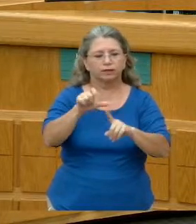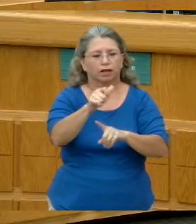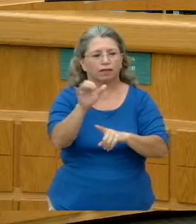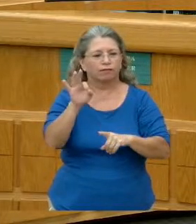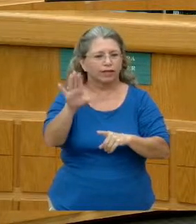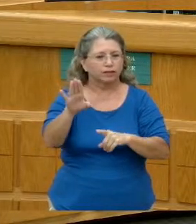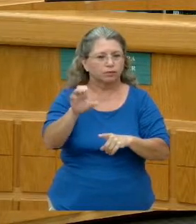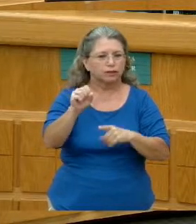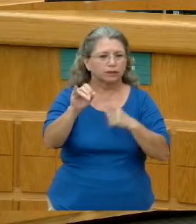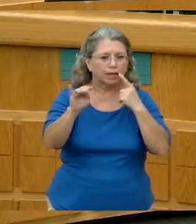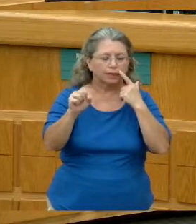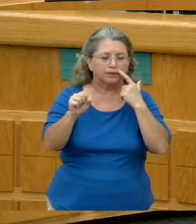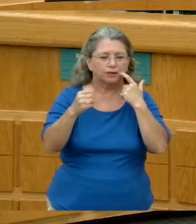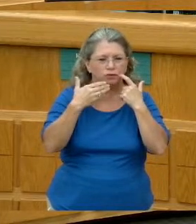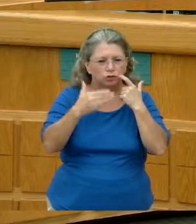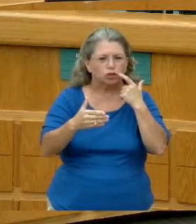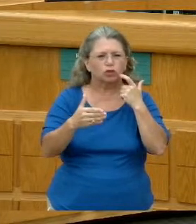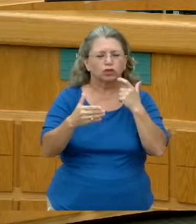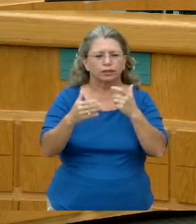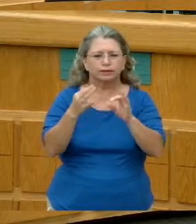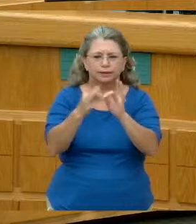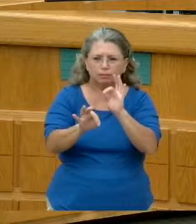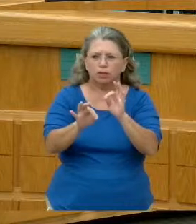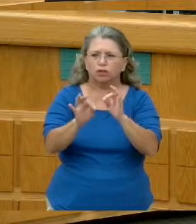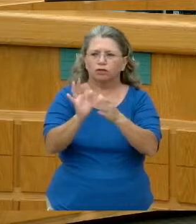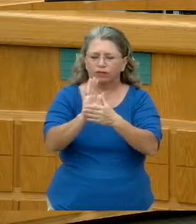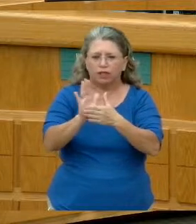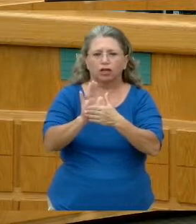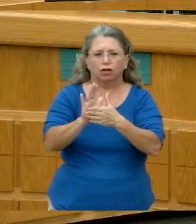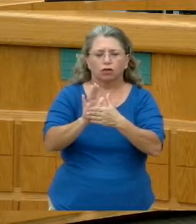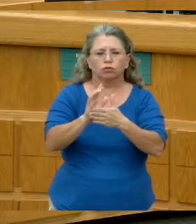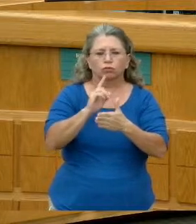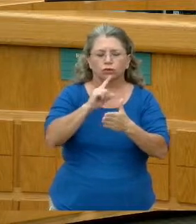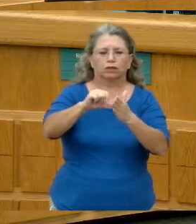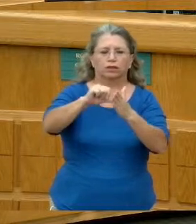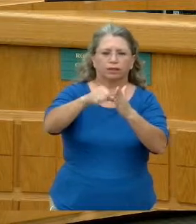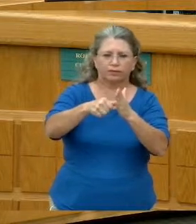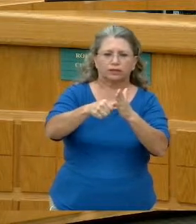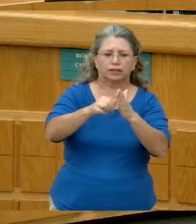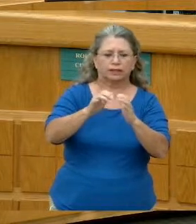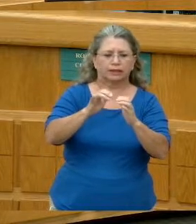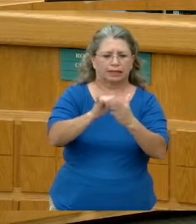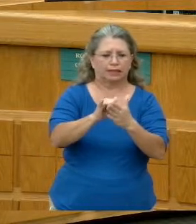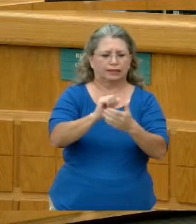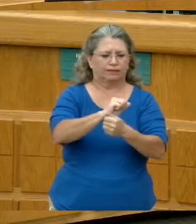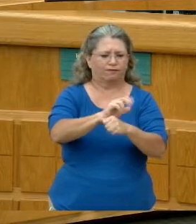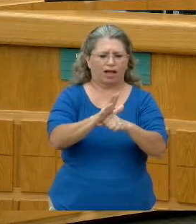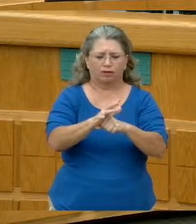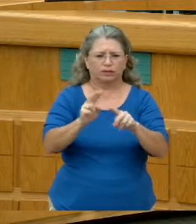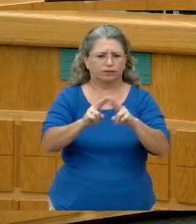good, simple to watch video, but it does show us how dangerous the virus is and why